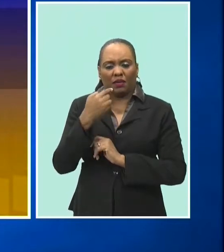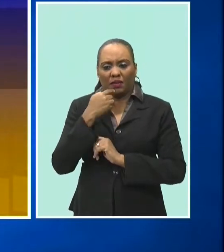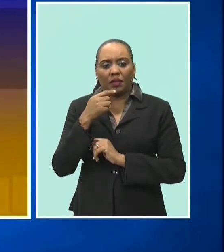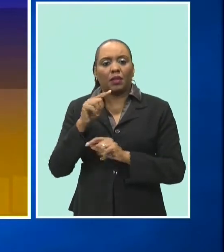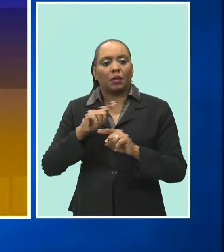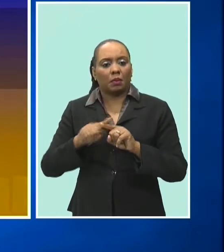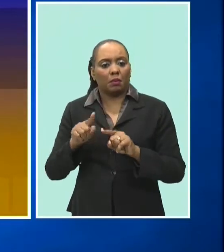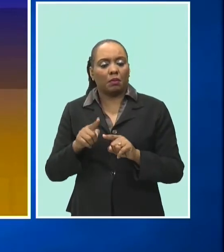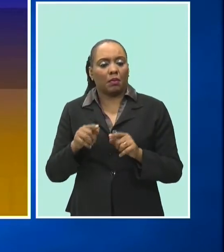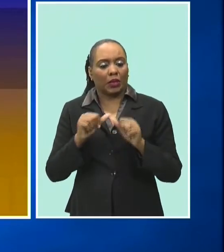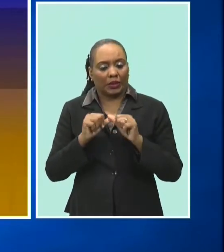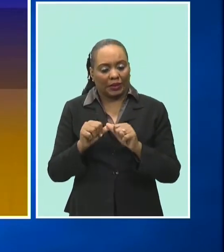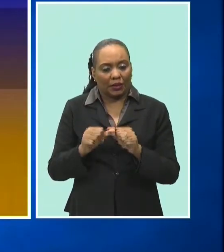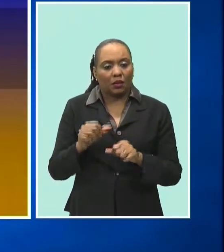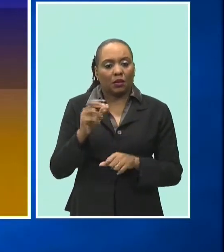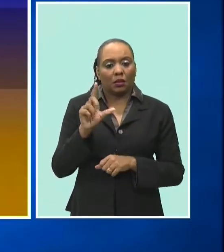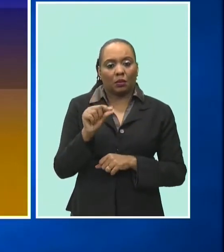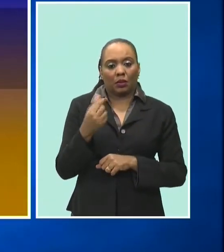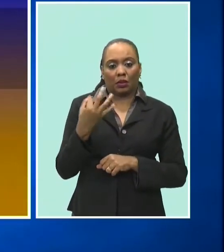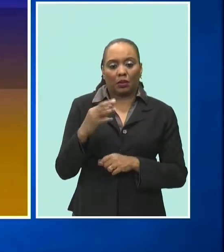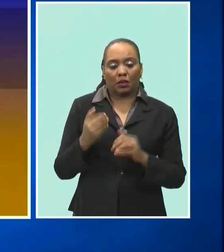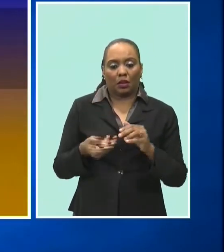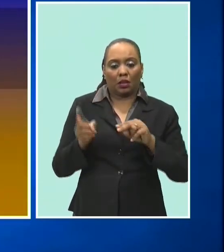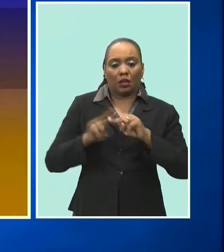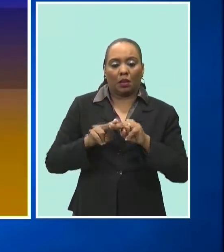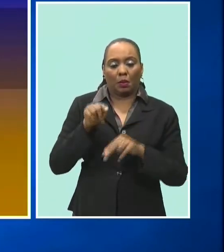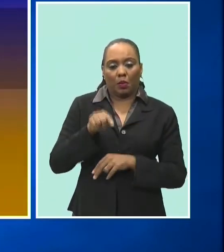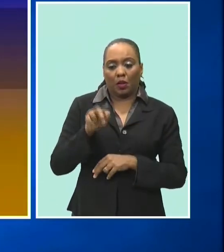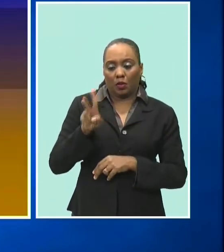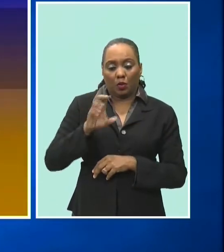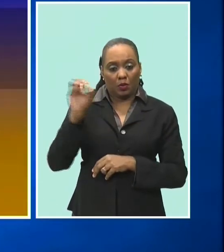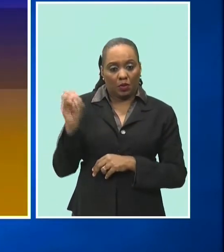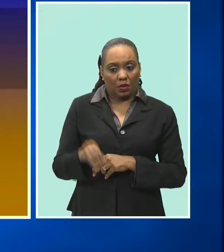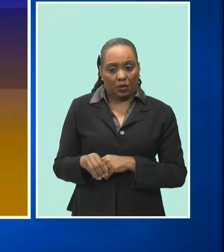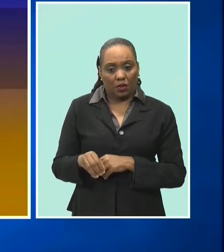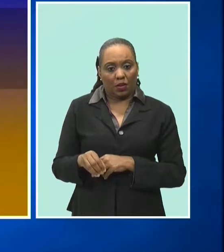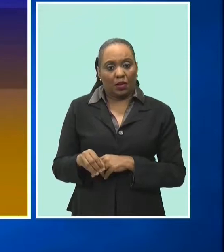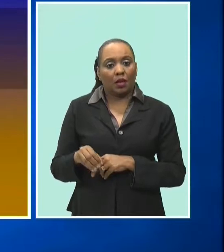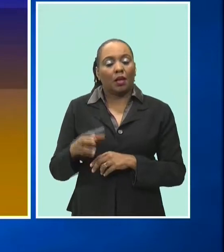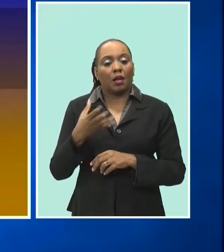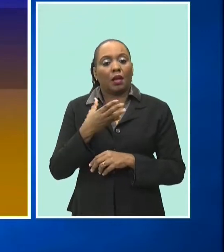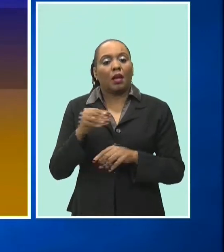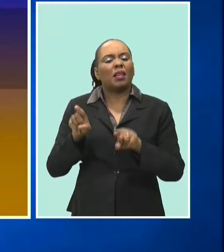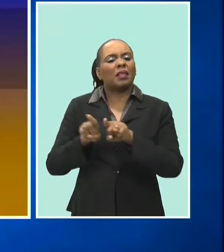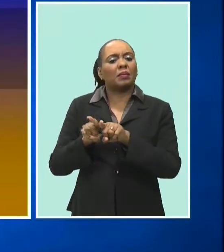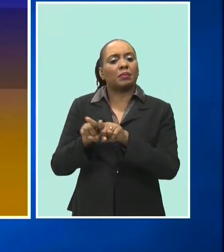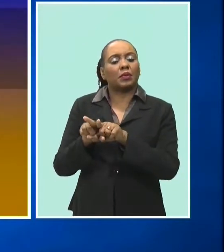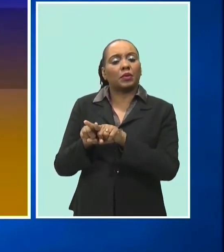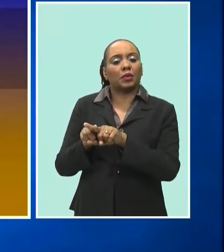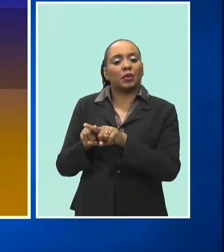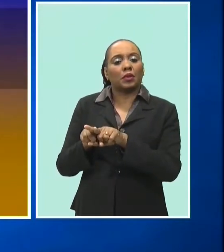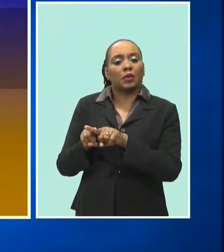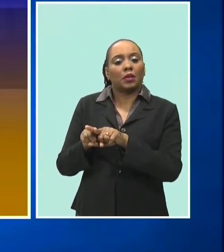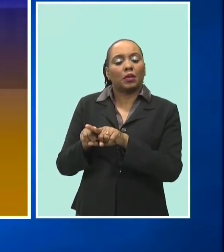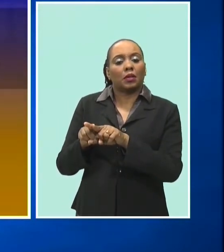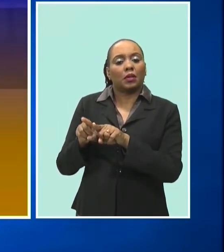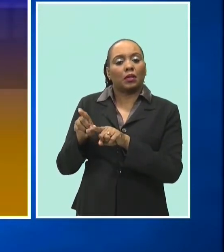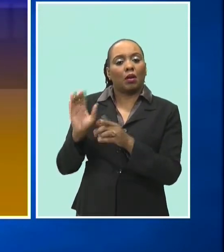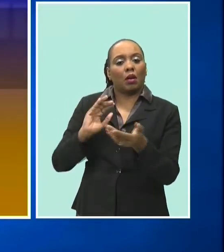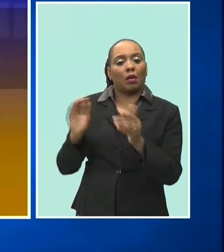September 2019 were up 4.2% year over year, accelerating over the 2018